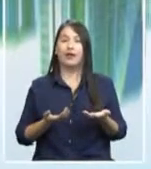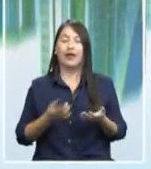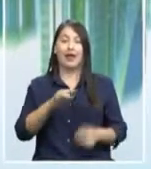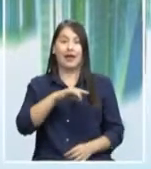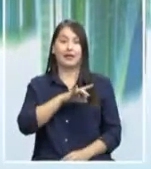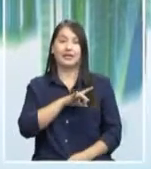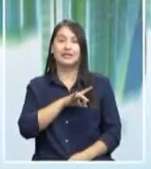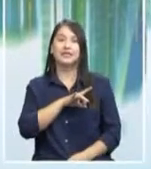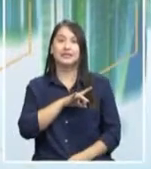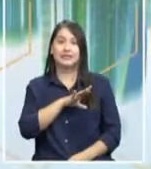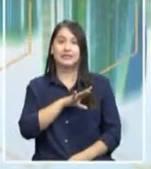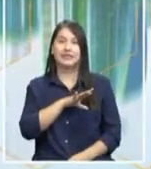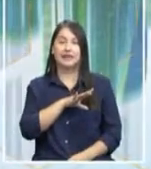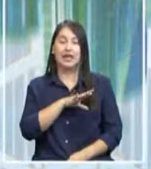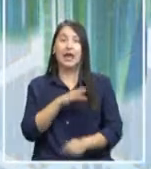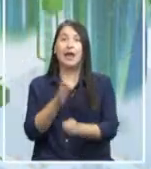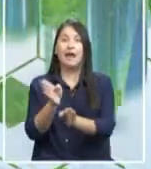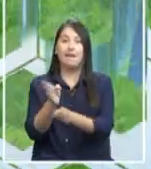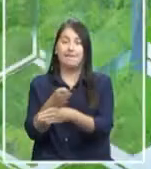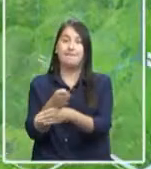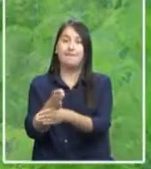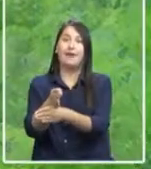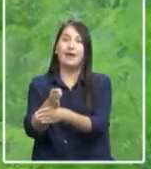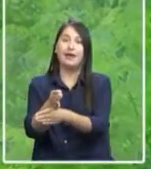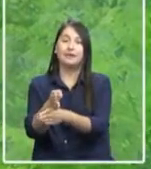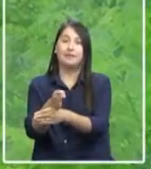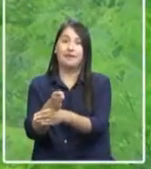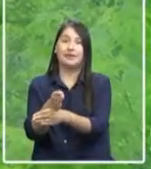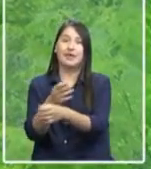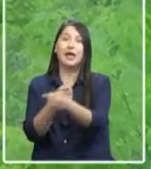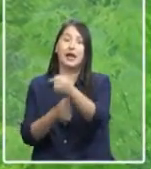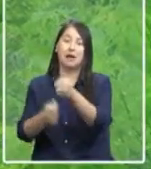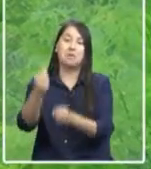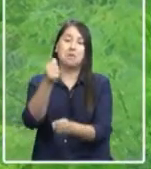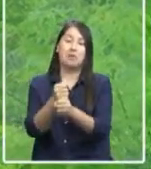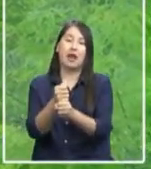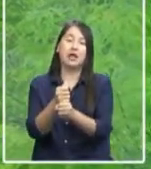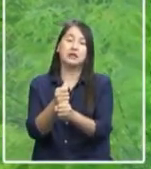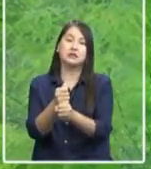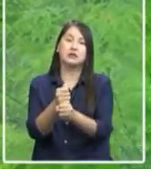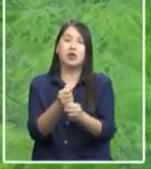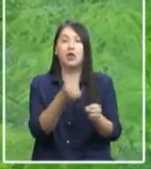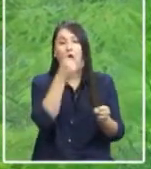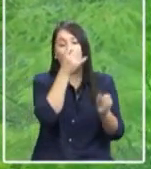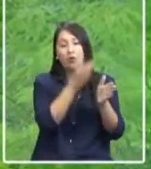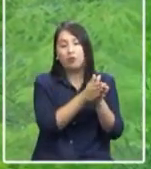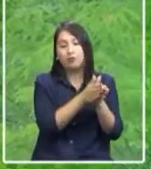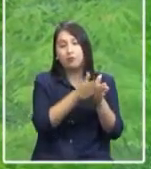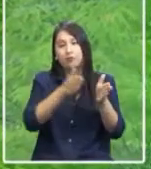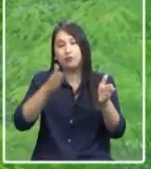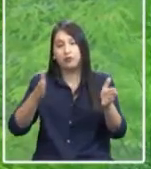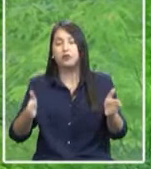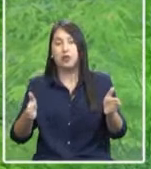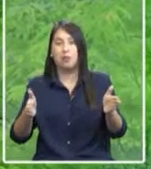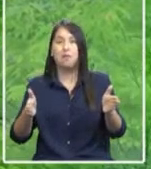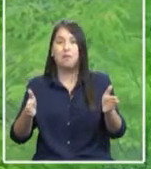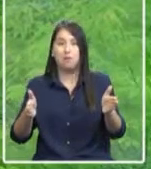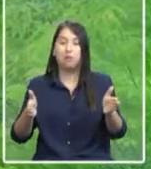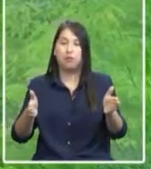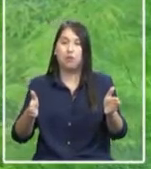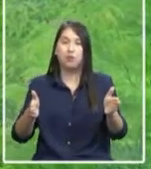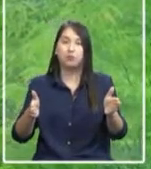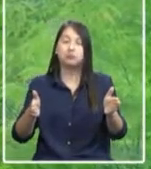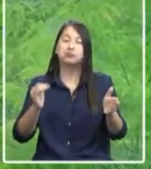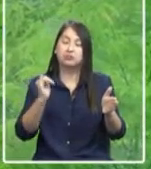but for a long time, for a certain time at least. And then at the